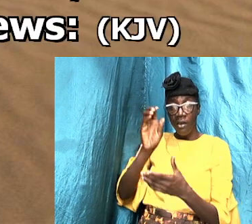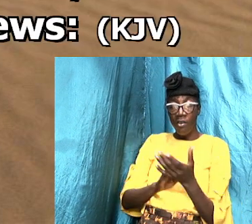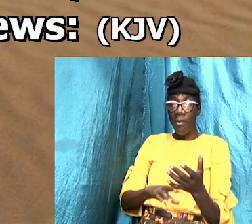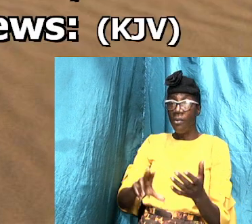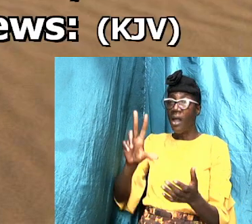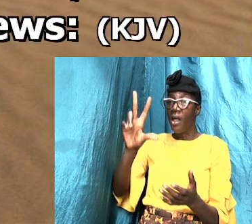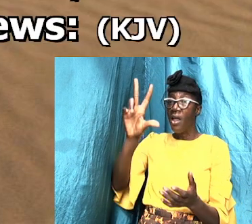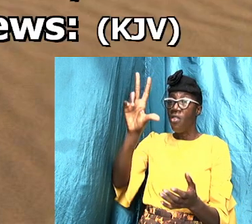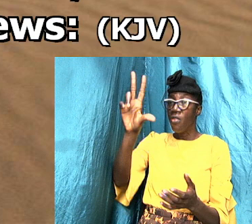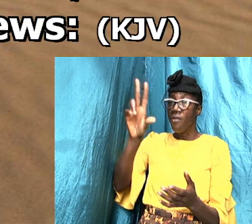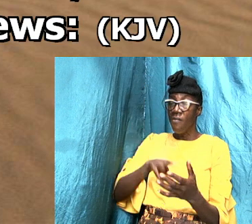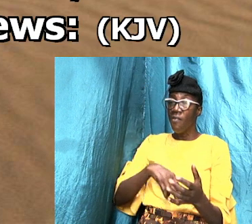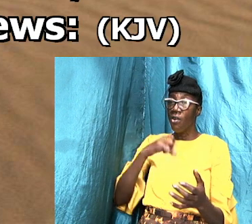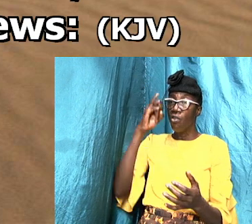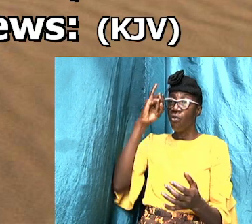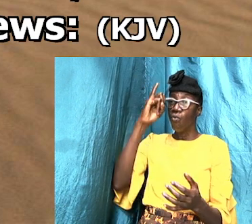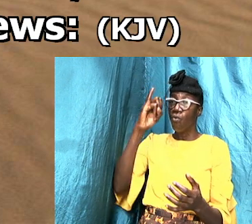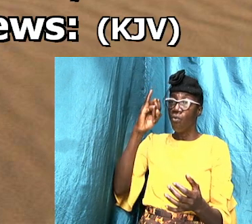7.